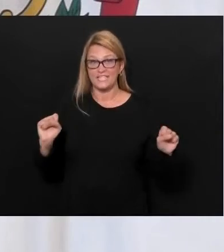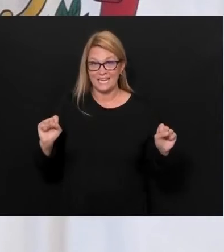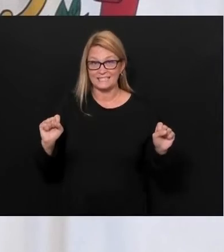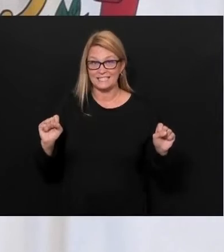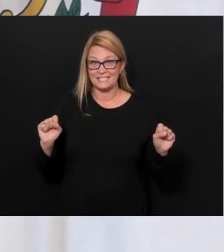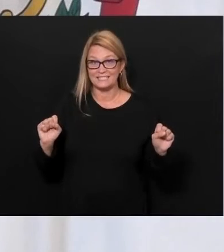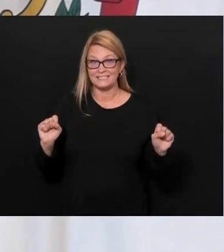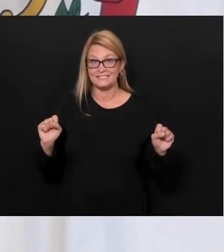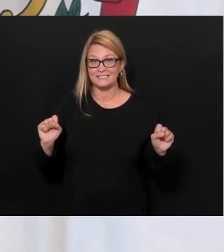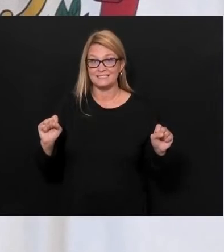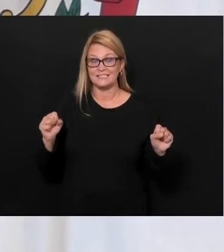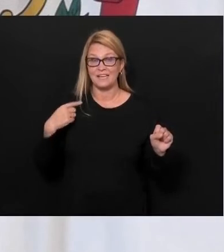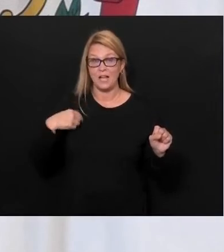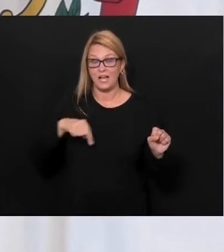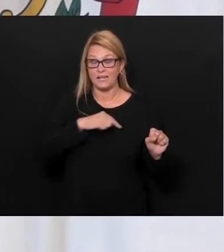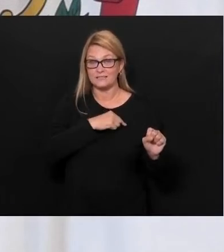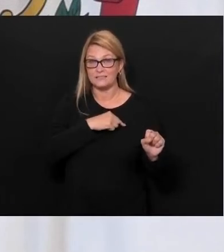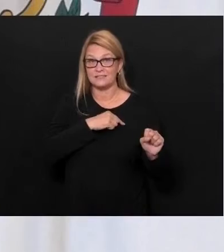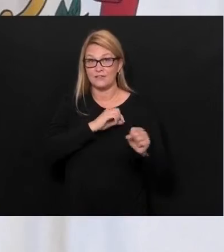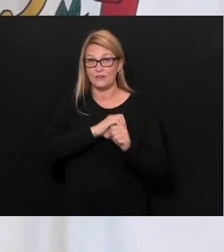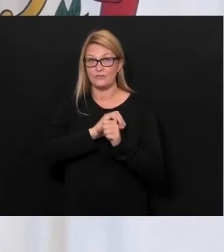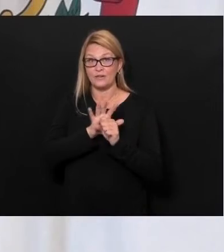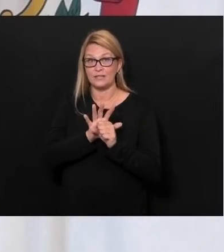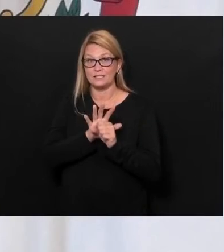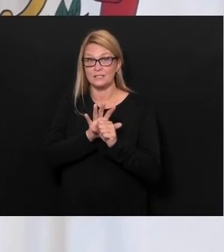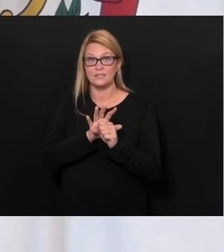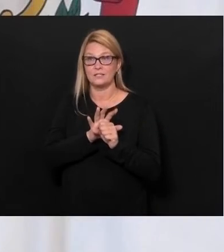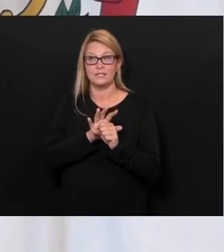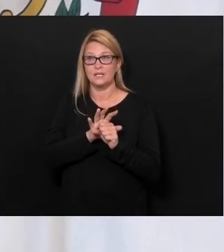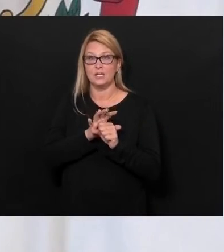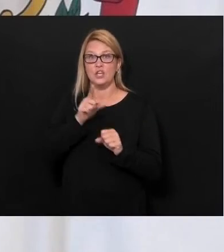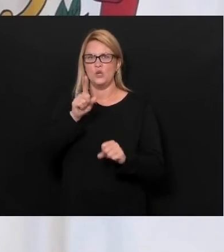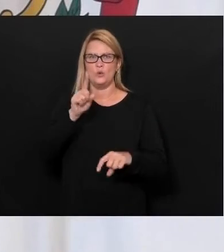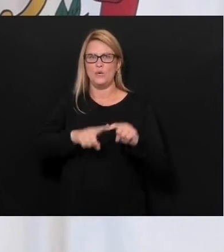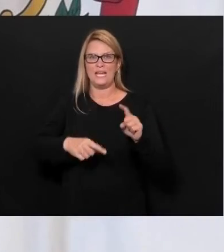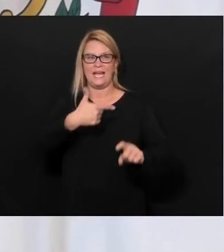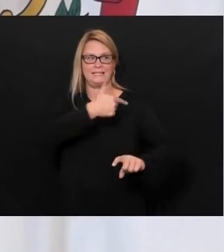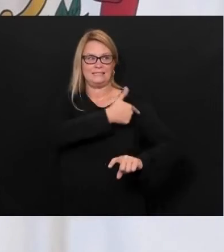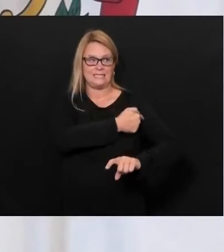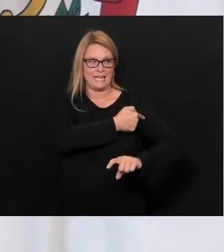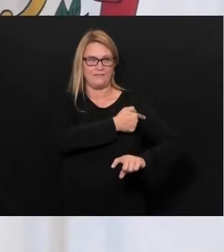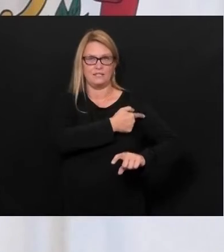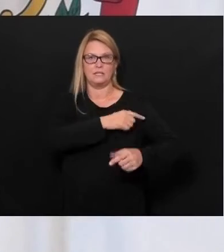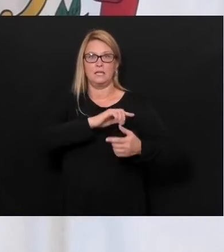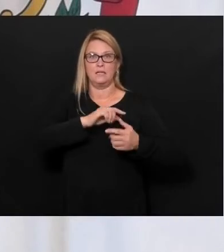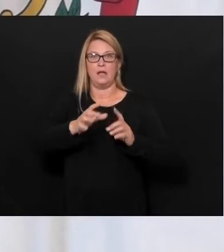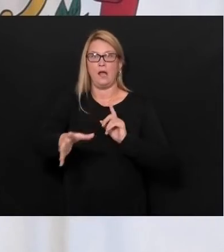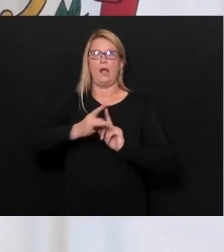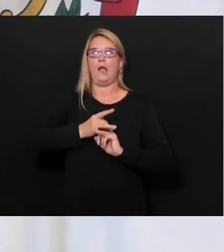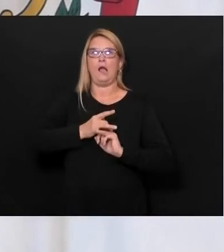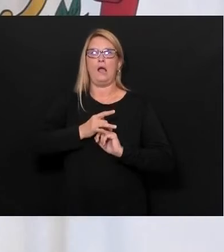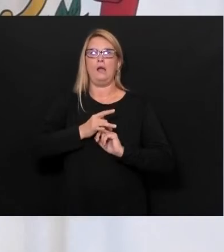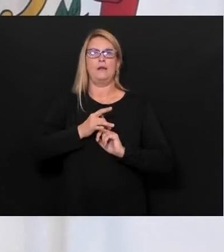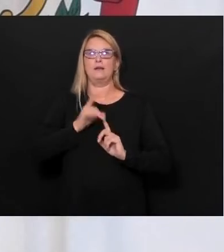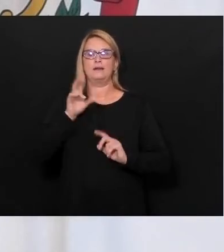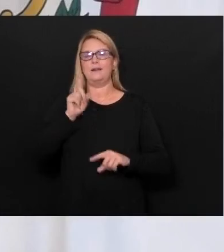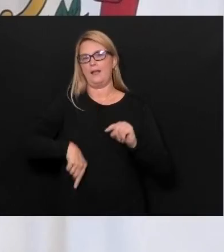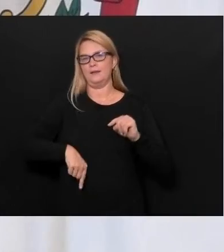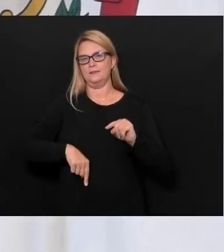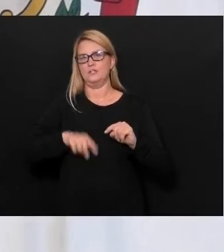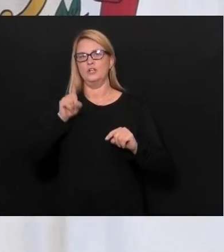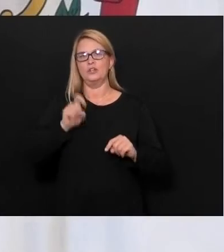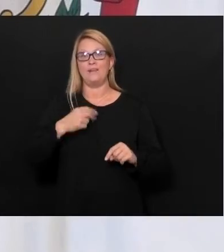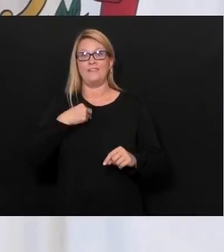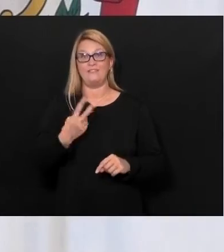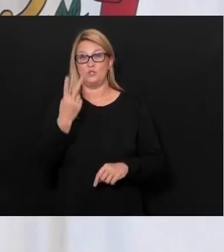There's no way in the world that you can get this virus from taking the vaccine. You have to take 2